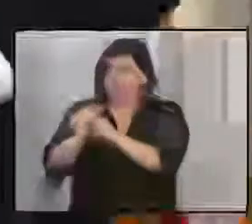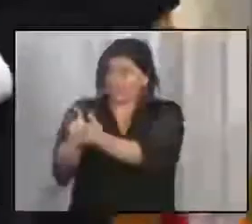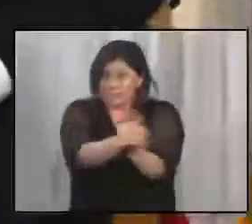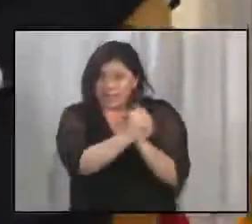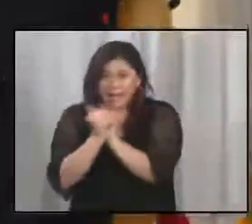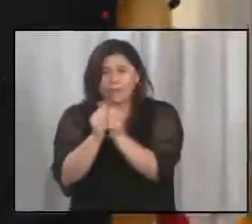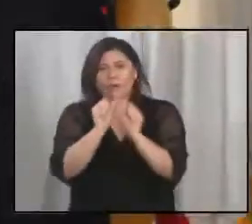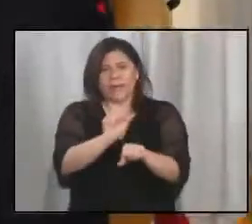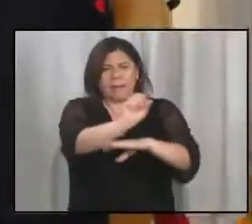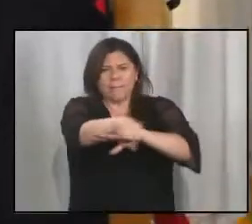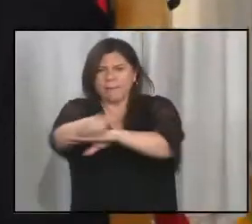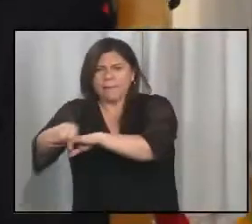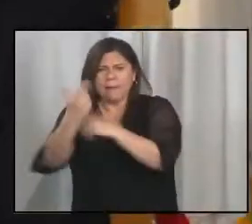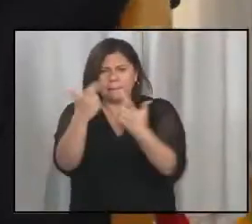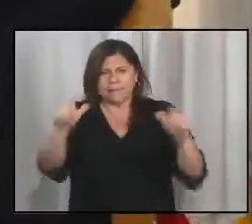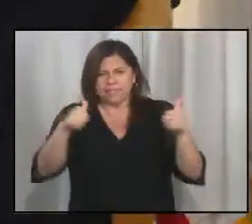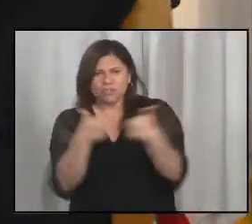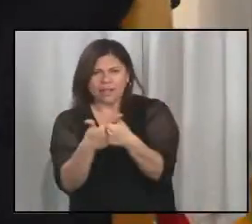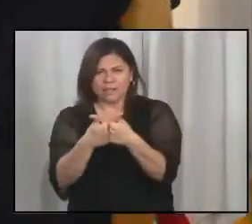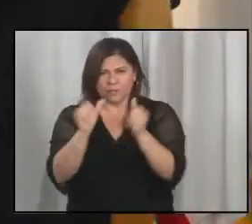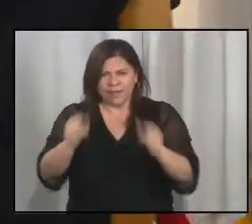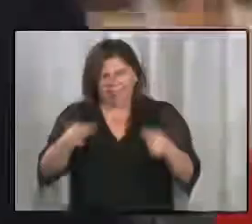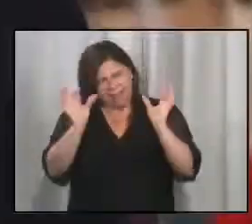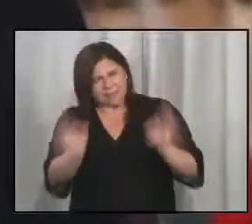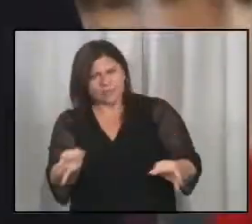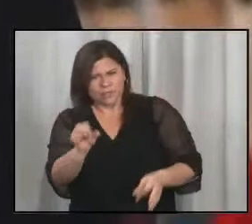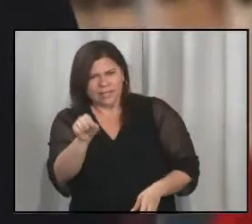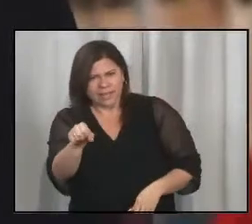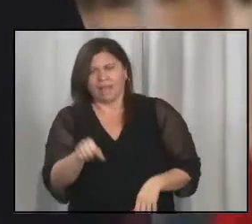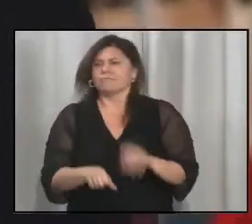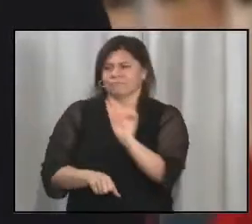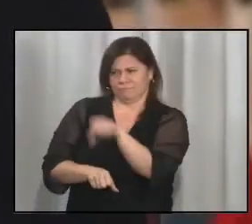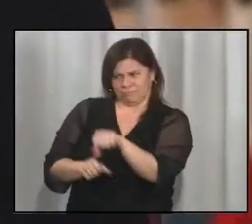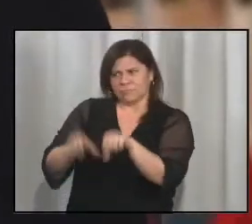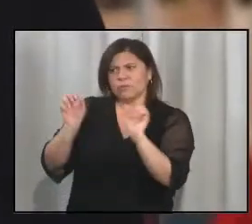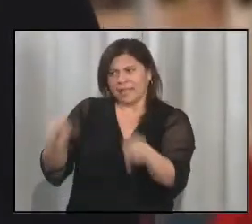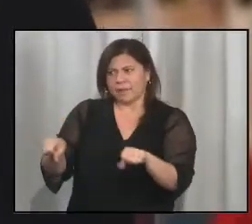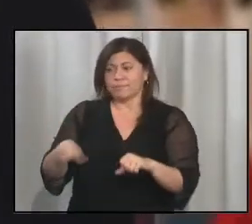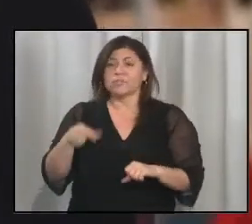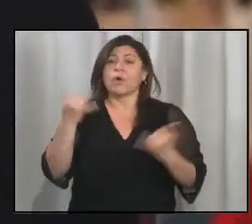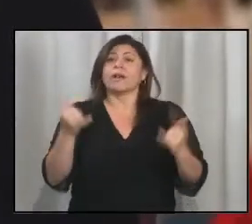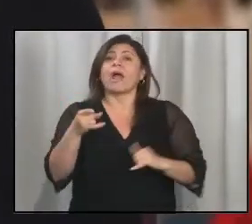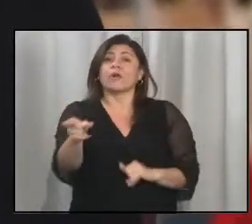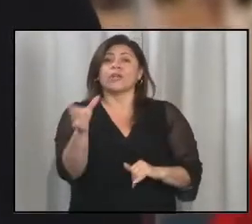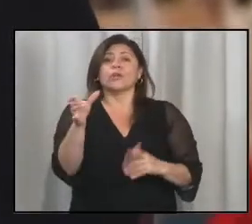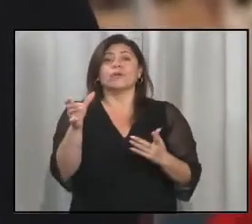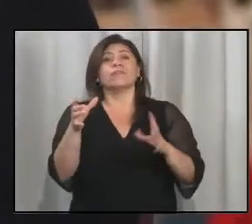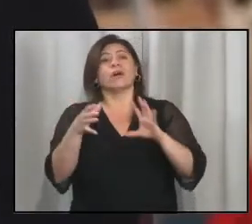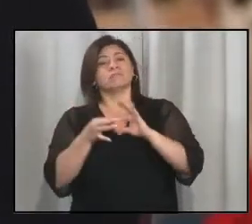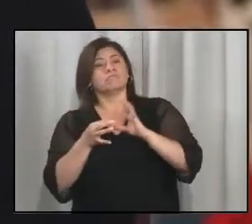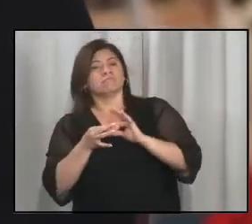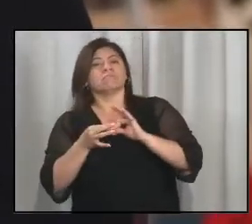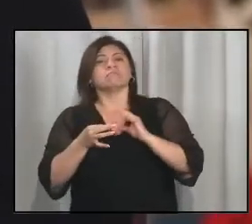Yes, we can. Absolutely. So you've heard from Lucy in discussing,